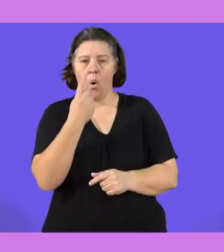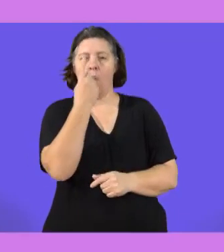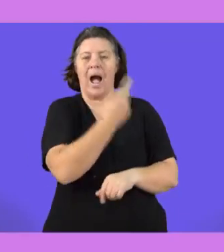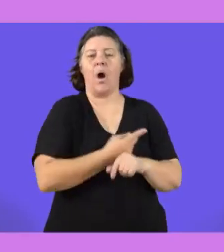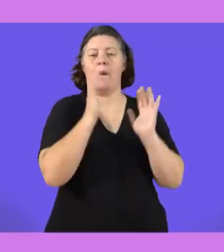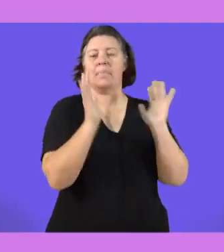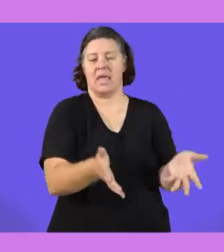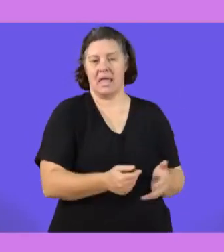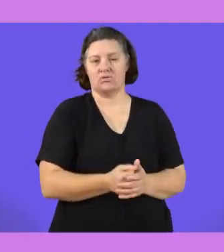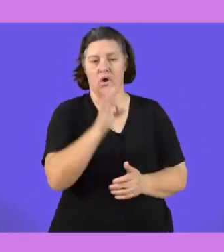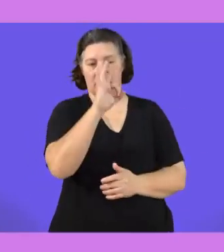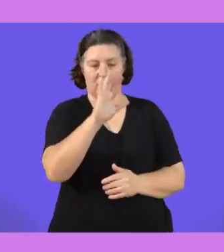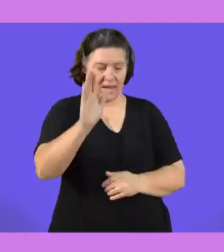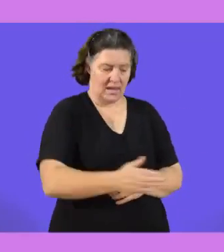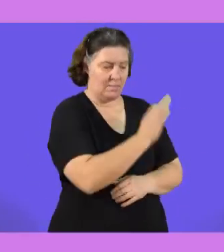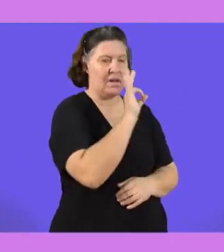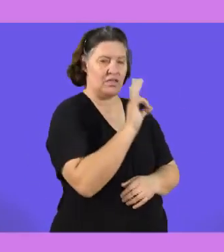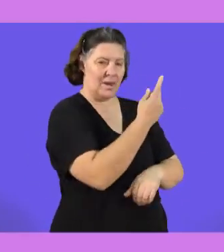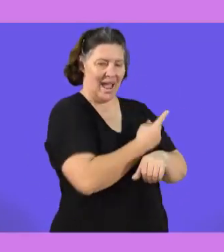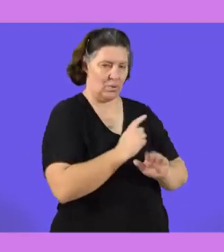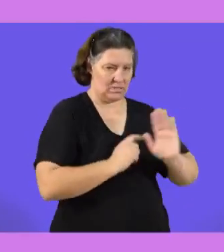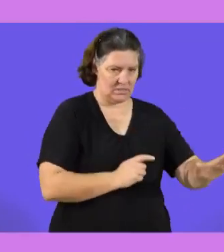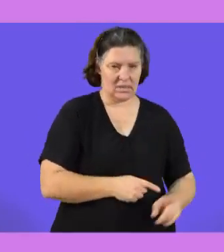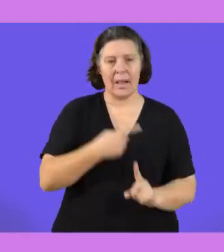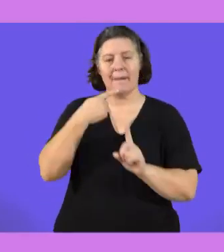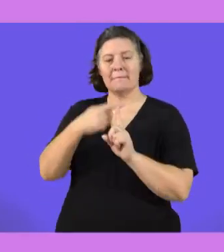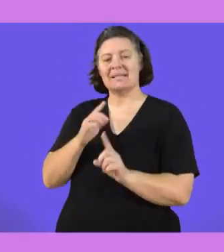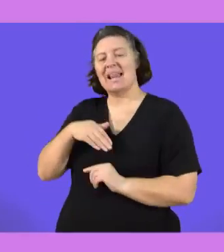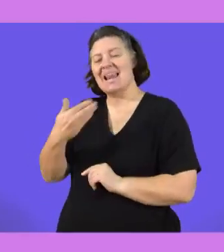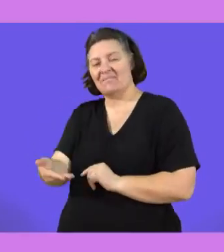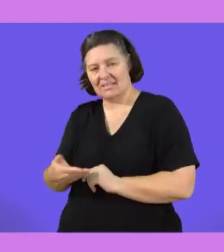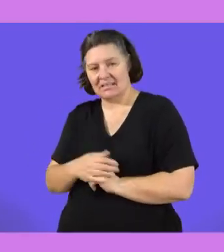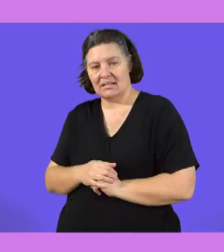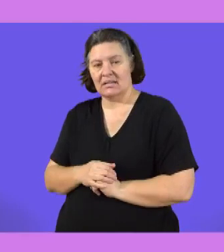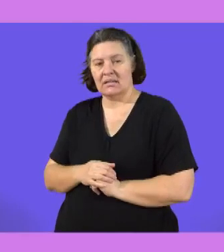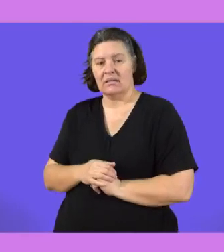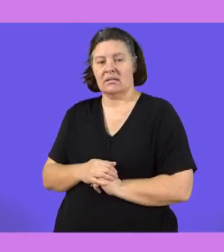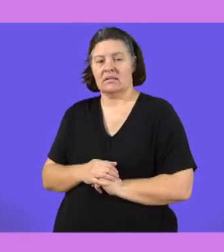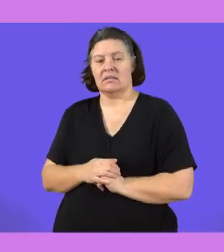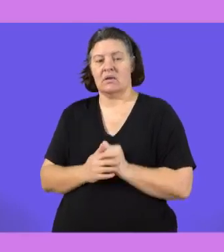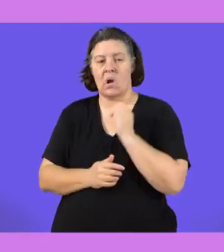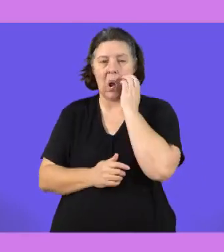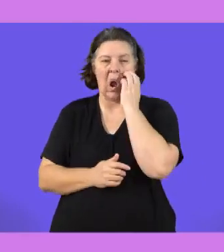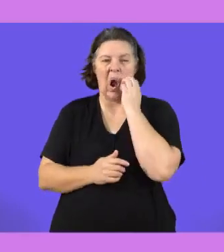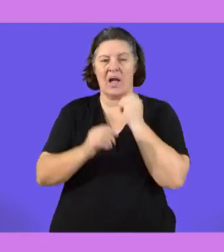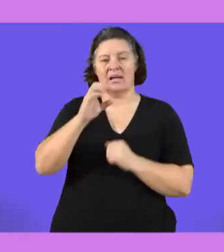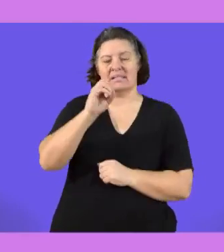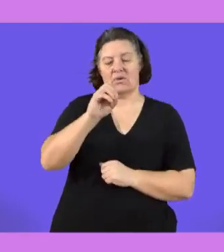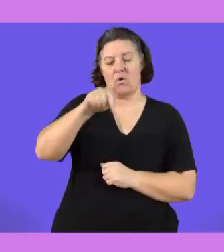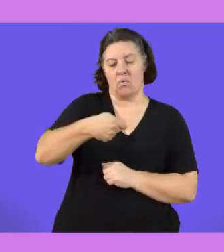So therefore, I'm going to take the 3 away. That's 3 hours. Plus, what's left when I take the 3 hours away, I'll be left